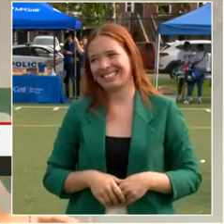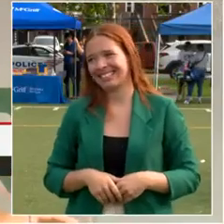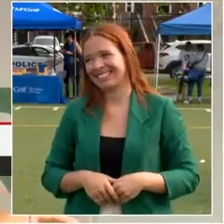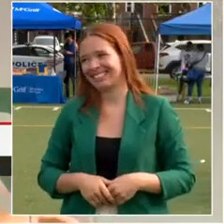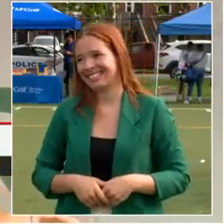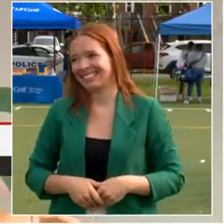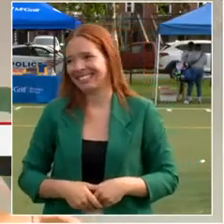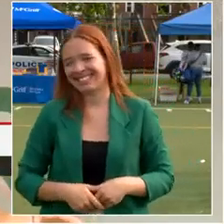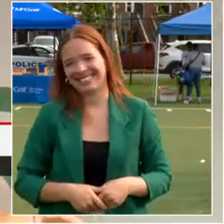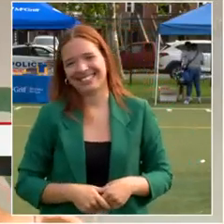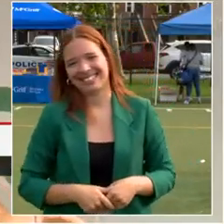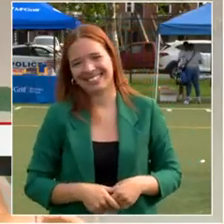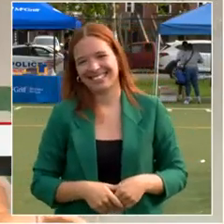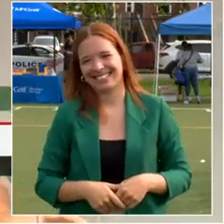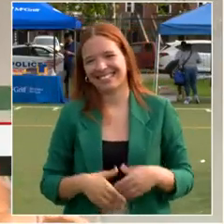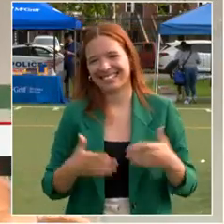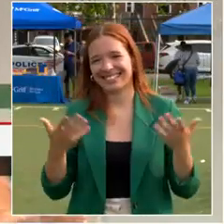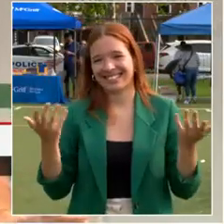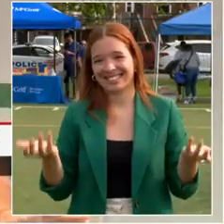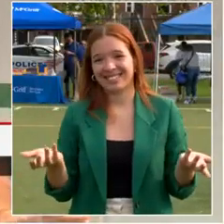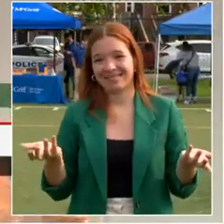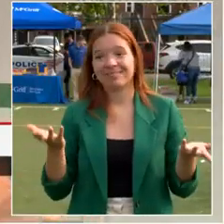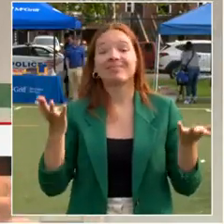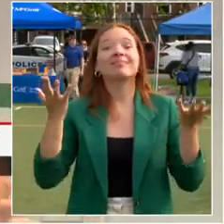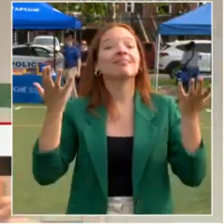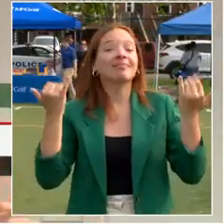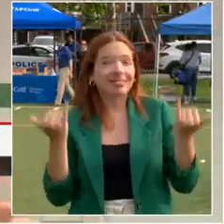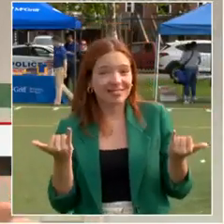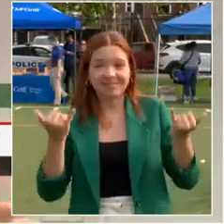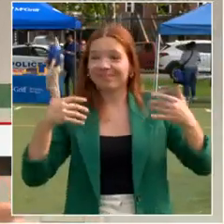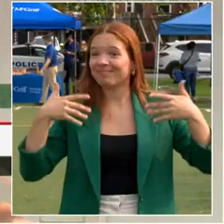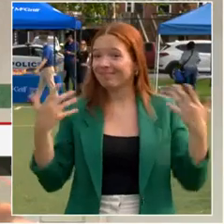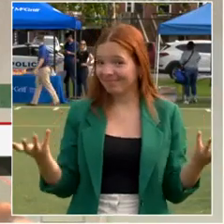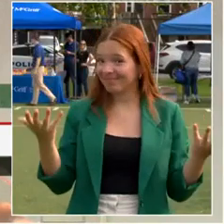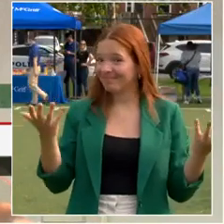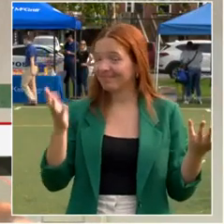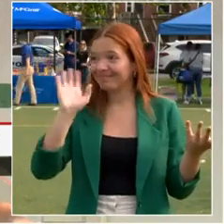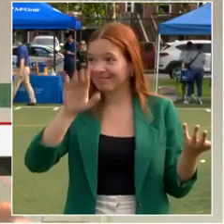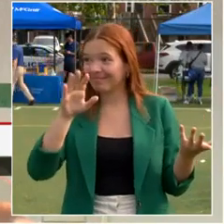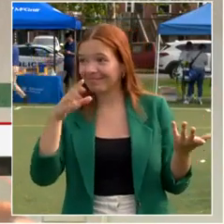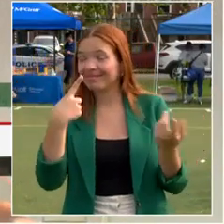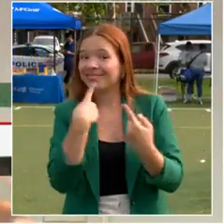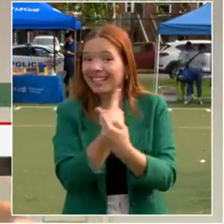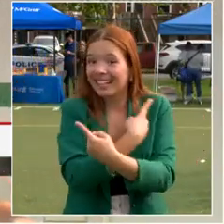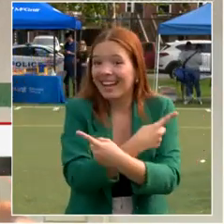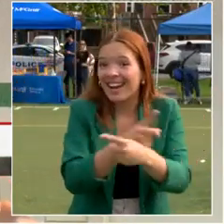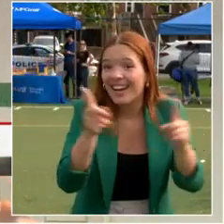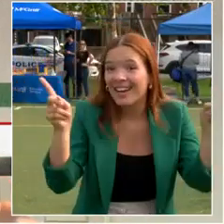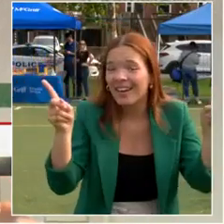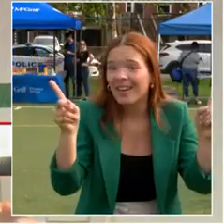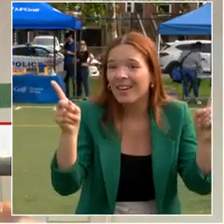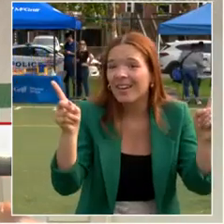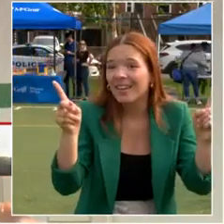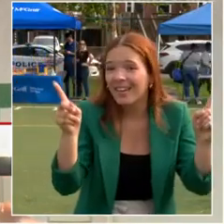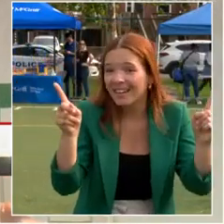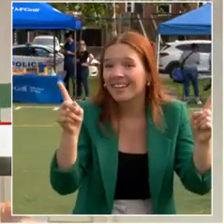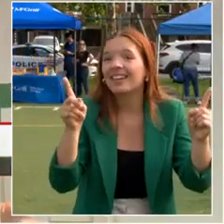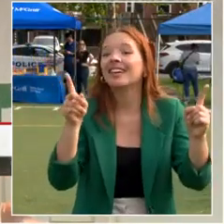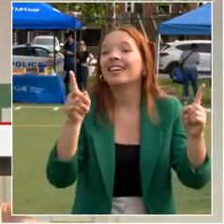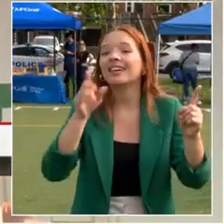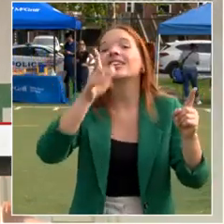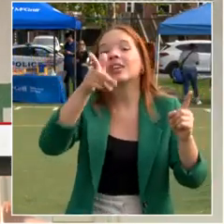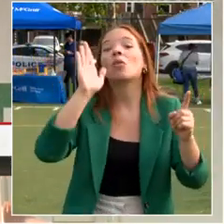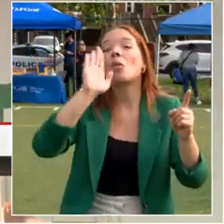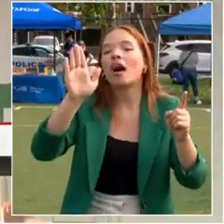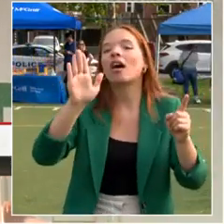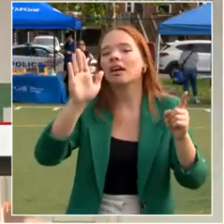And next, I would like to announce our U.S. Attorney, Matthew Graves, who has been an excellent